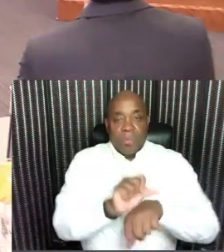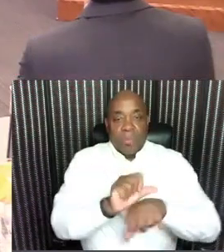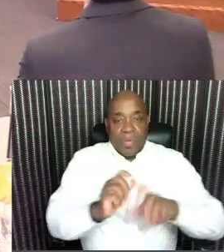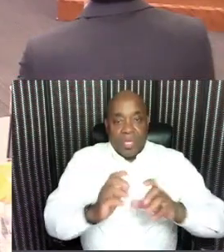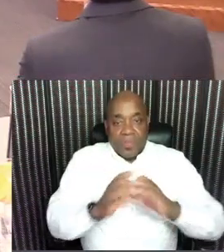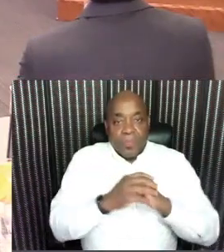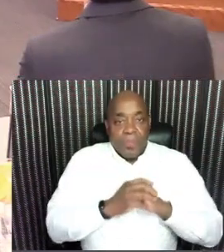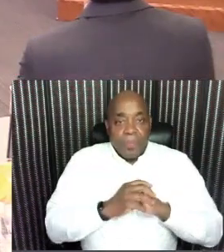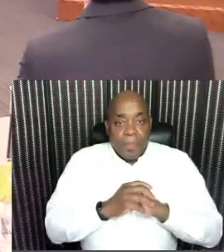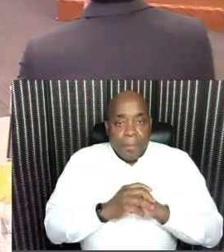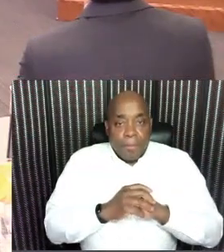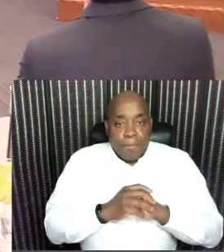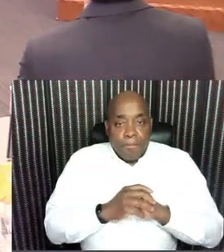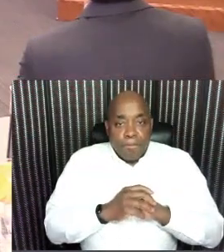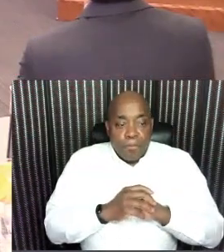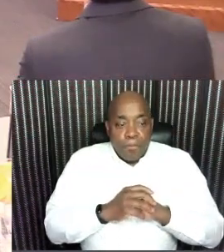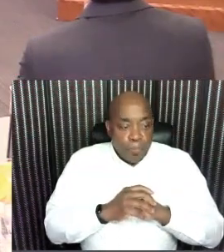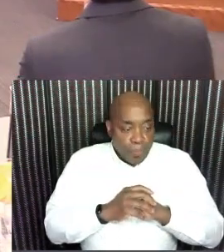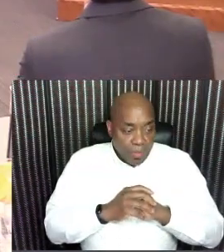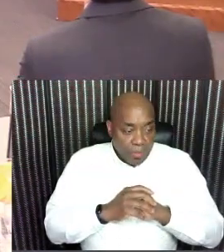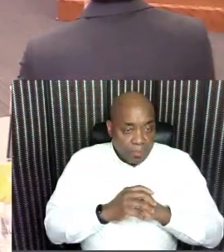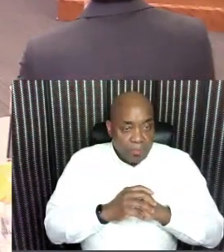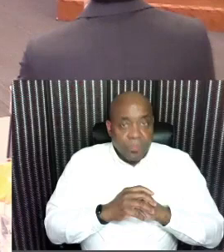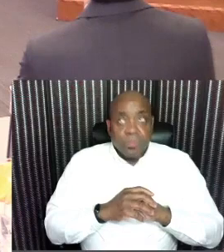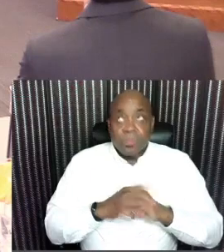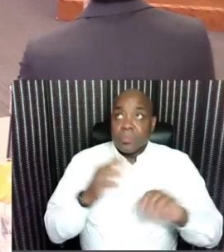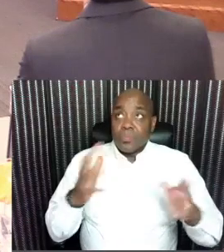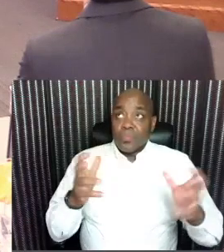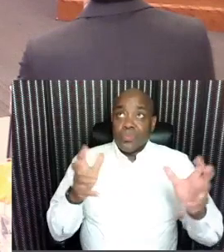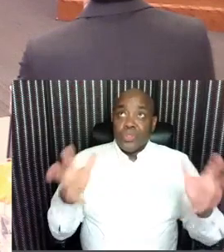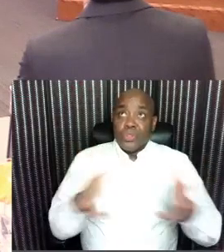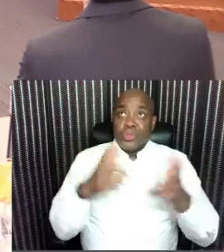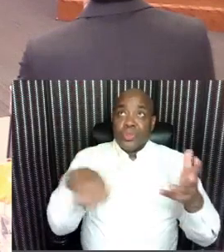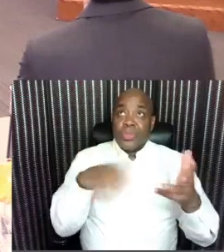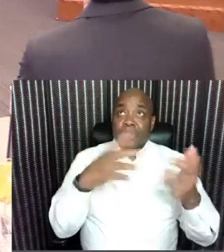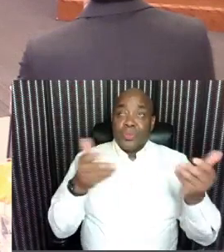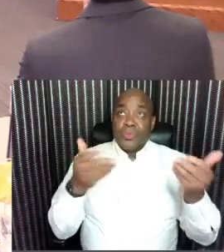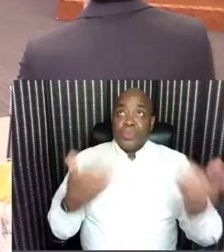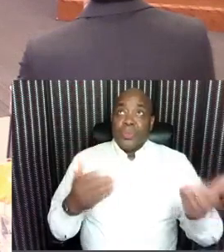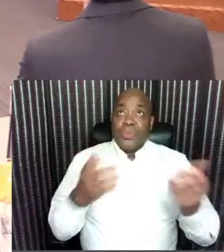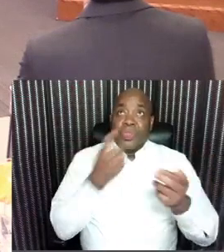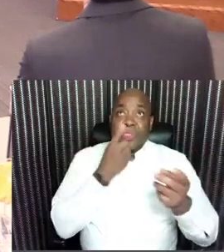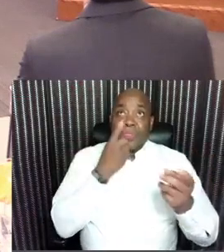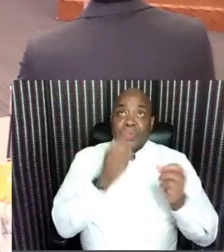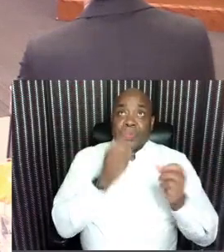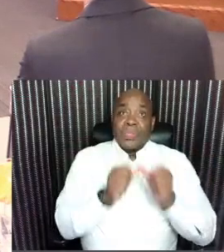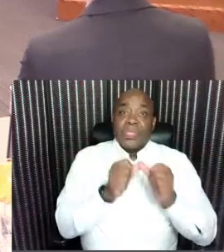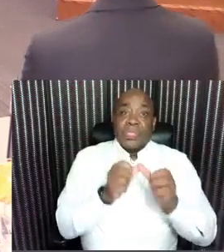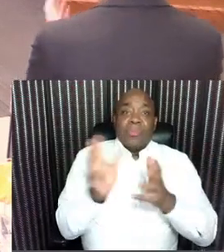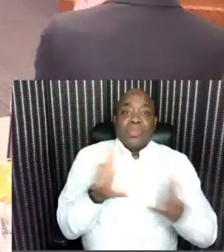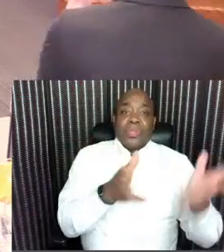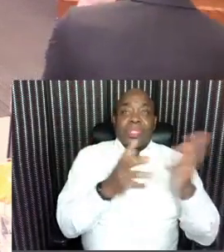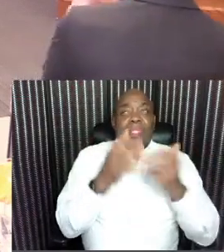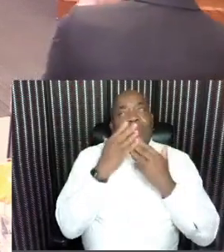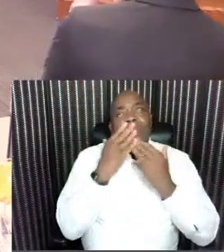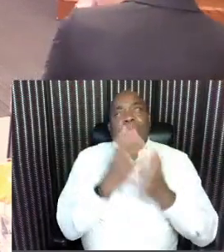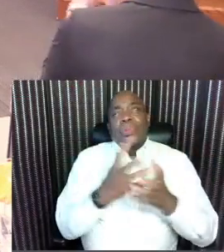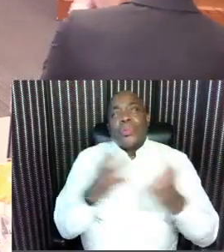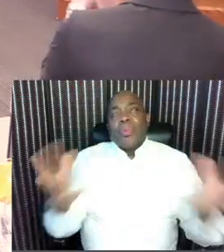Well, I want to encourage us to move to dinner and continue the conversation. Dinner theater. Thank you so much.